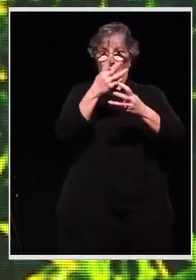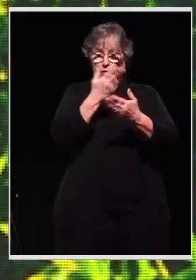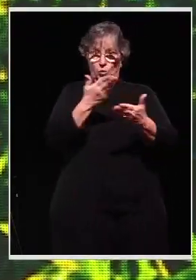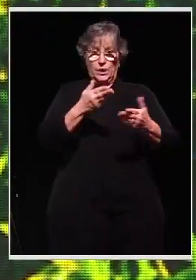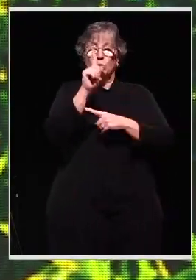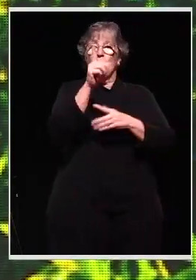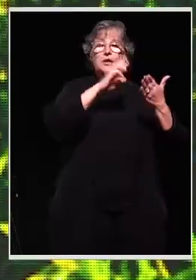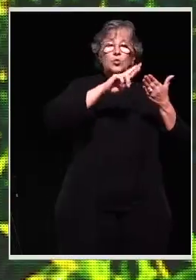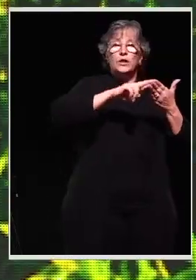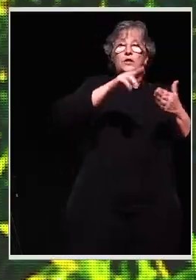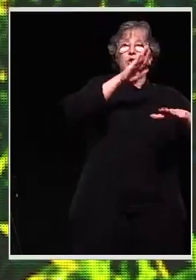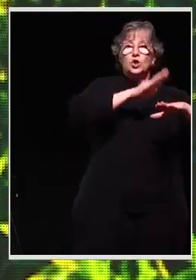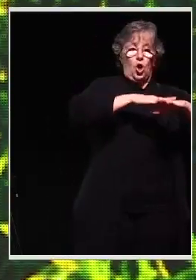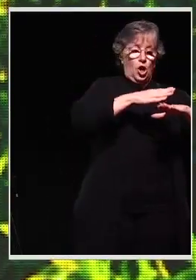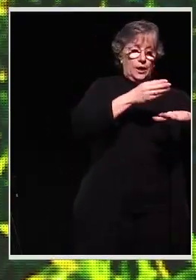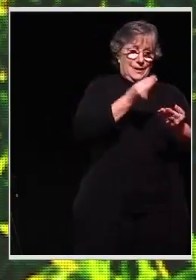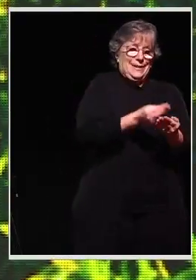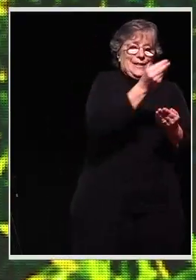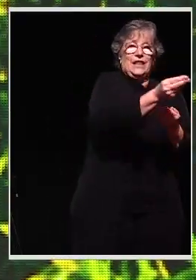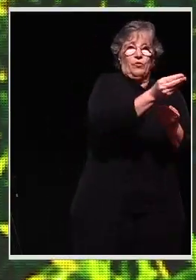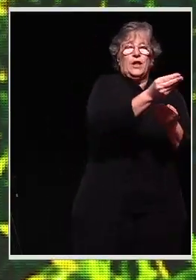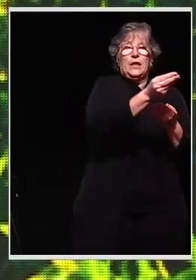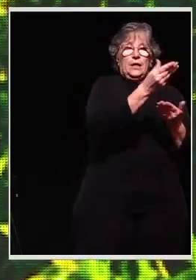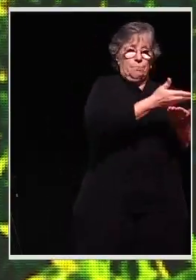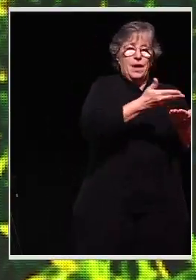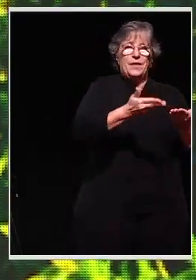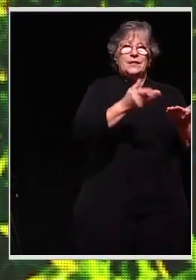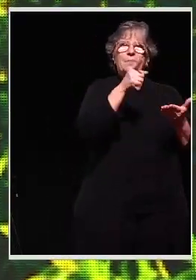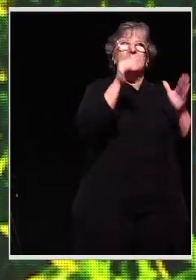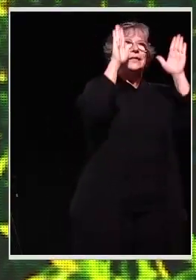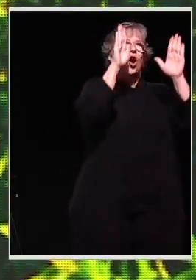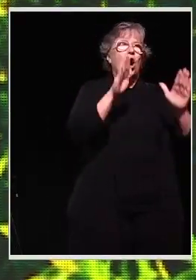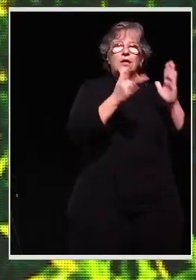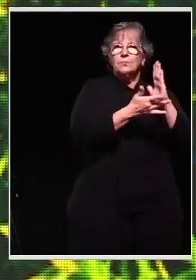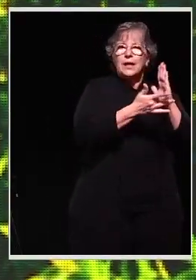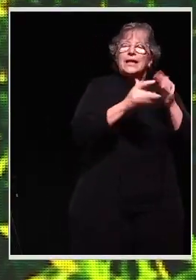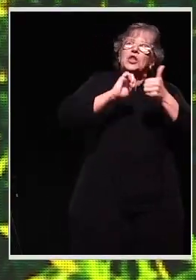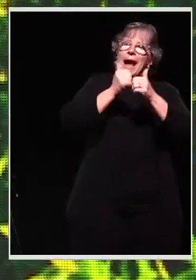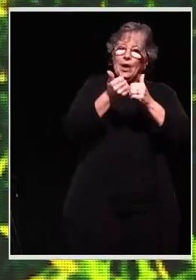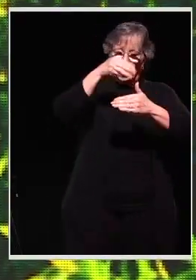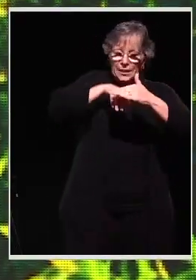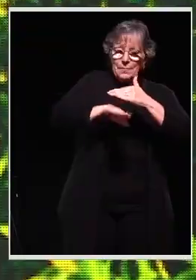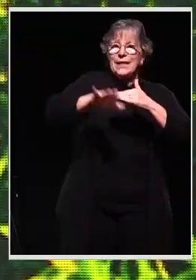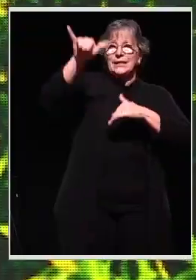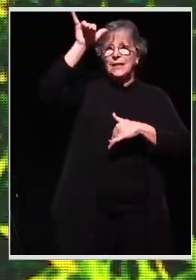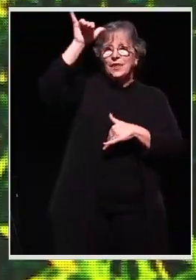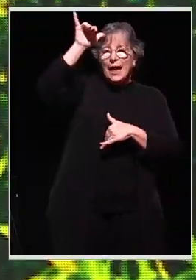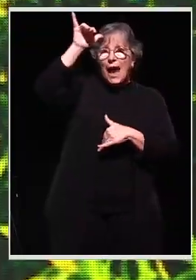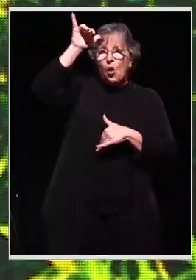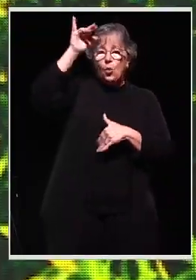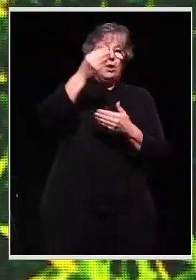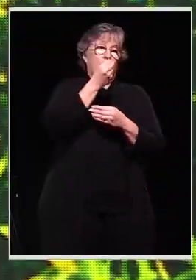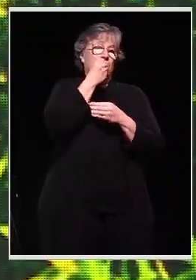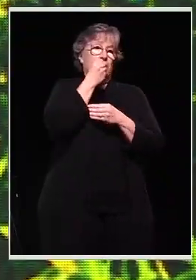doing research on delivery mechanisms. So you mentioned some of these fantastic technologies. How do you get them into the cow? Feed additives are great, but what if